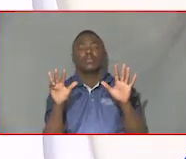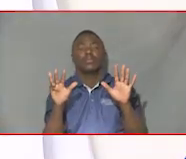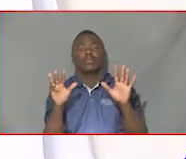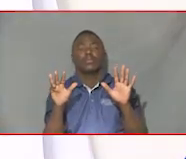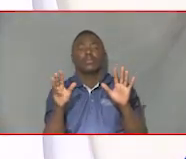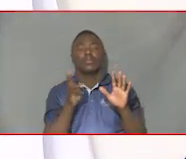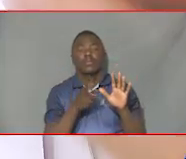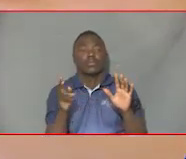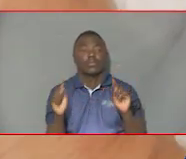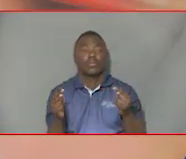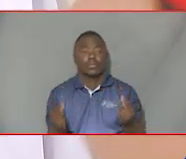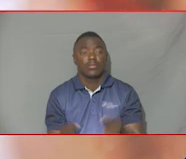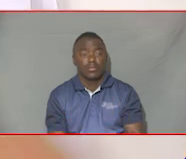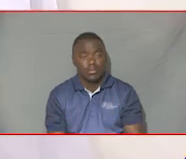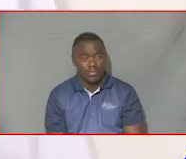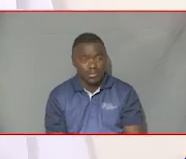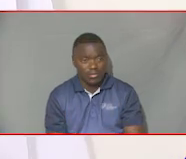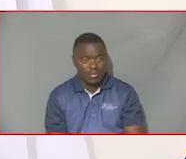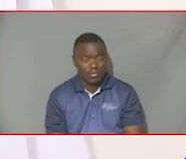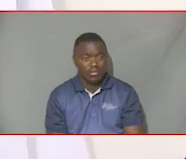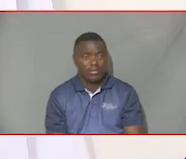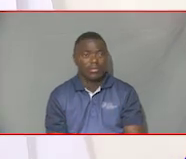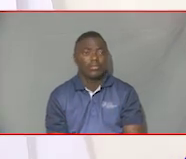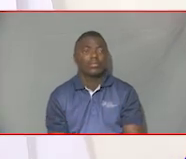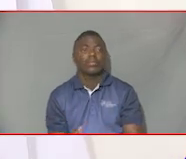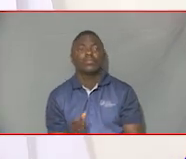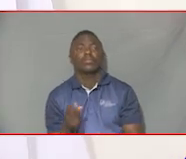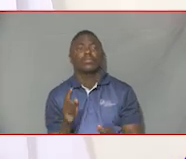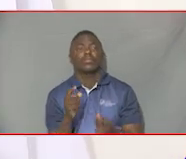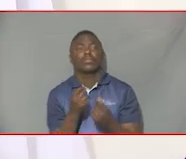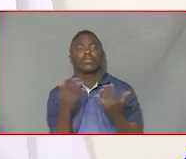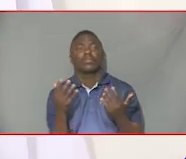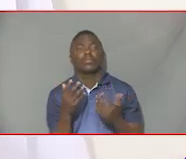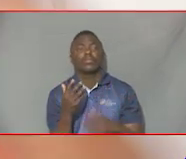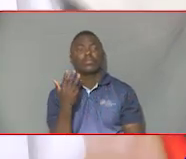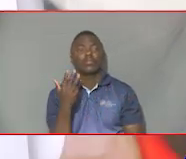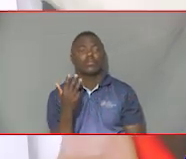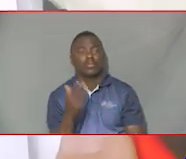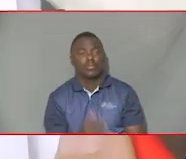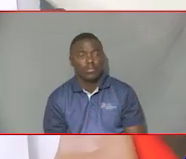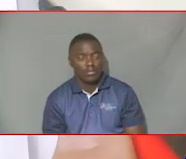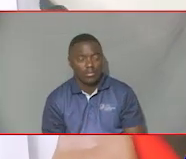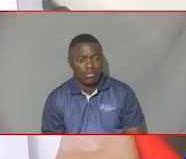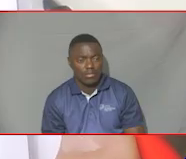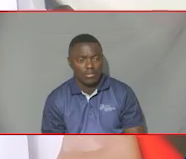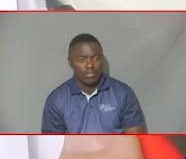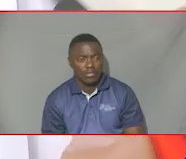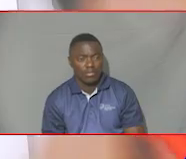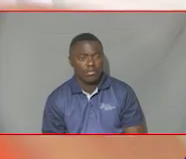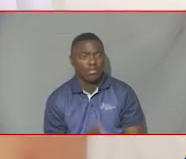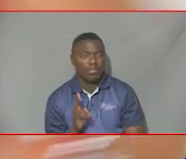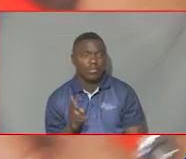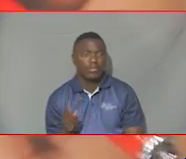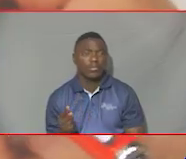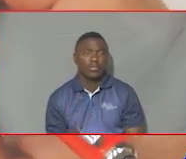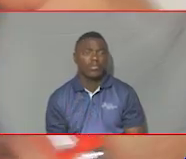be repeated. How many numbers can I put in the first block? 9. They may not be repeated.